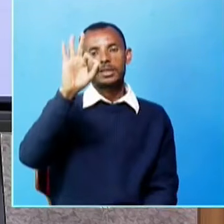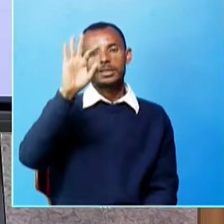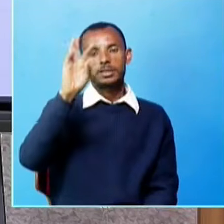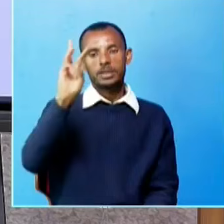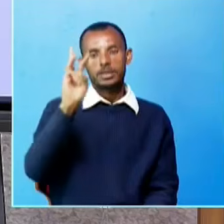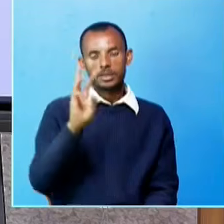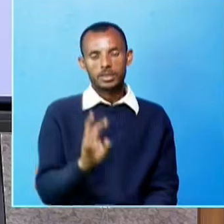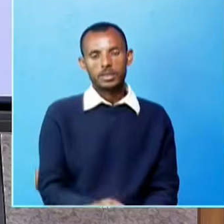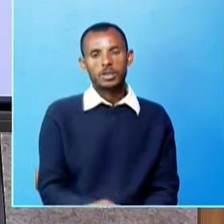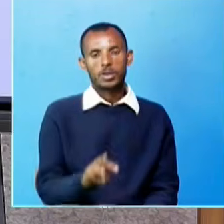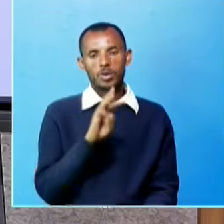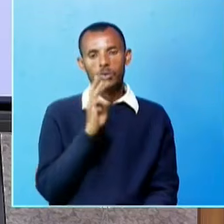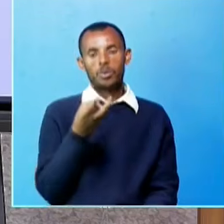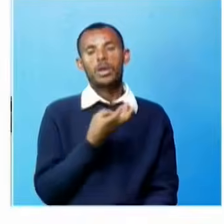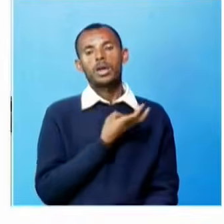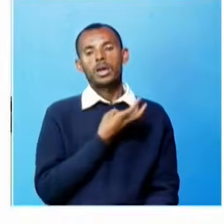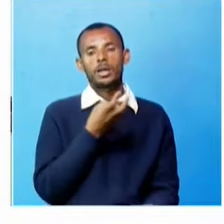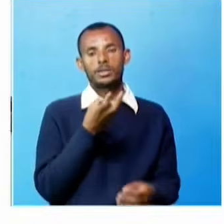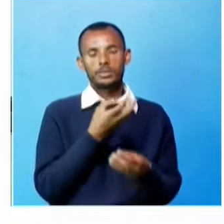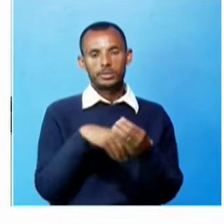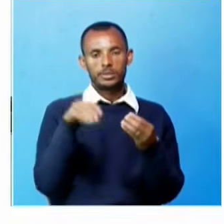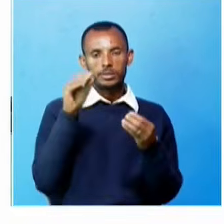Okay, so we add